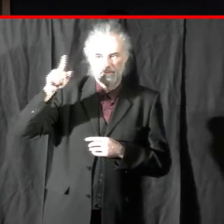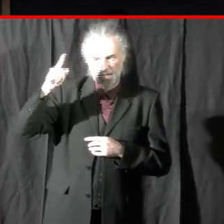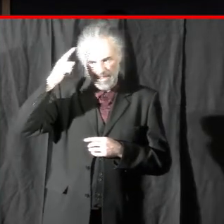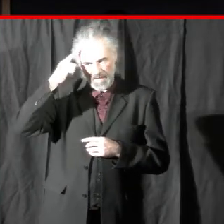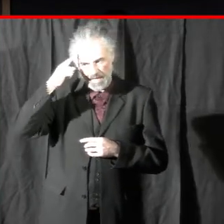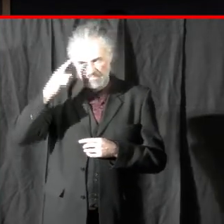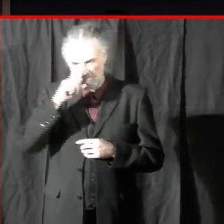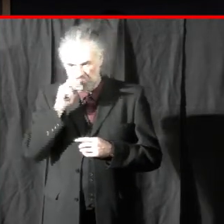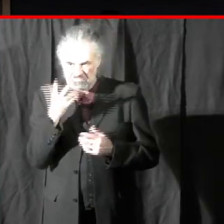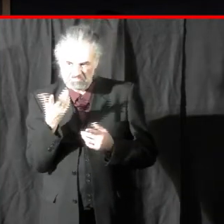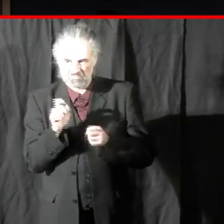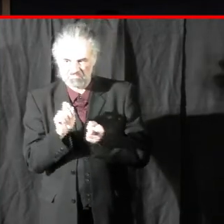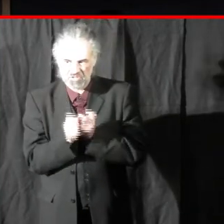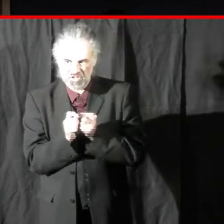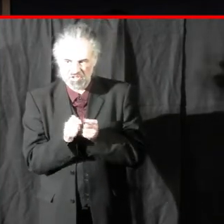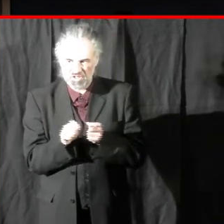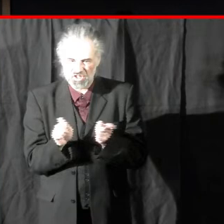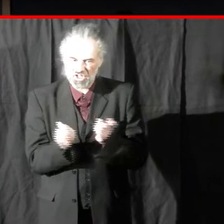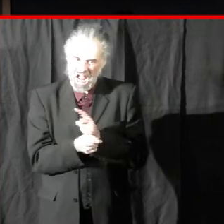anything a little bit different in this scene.